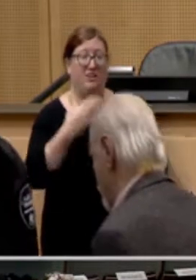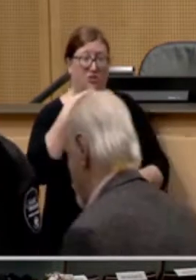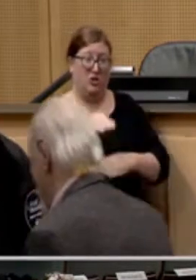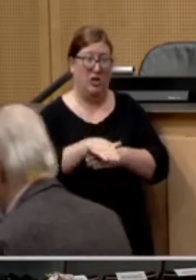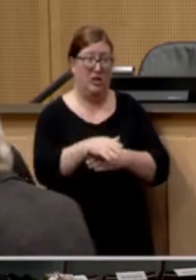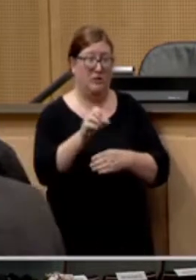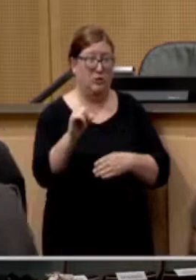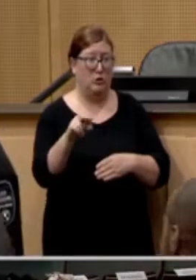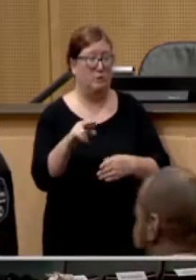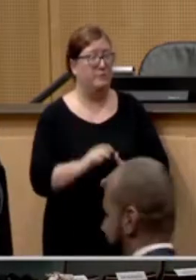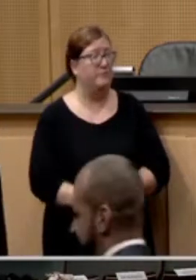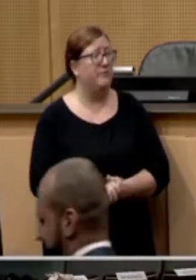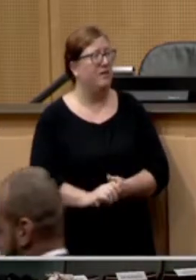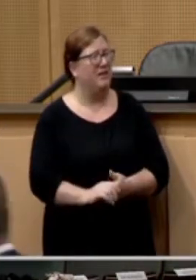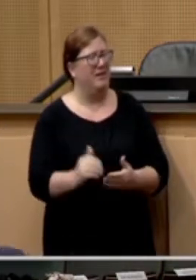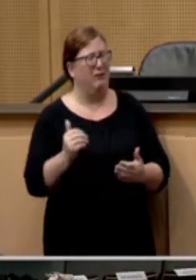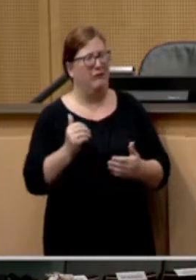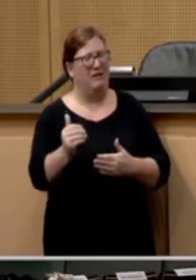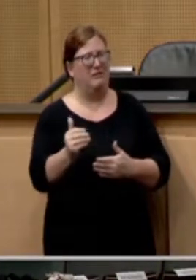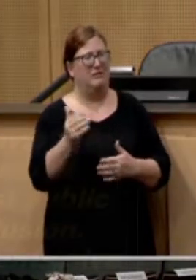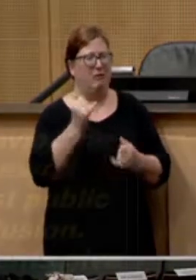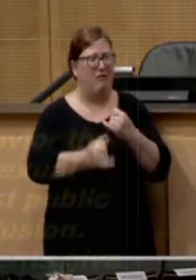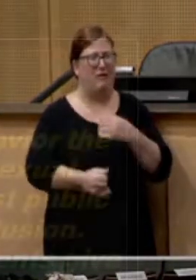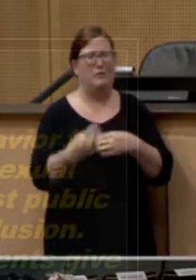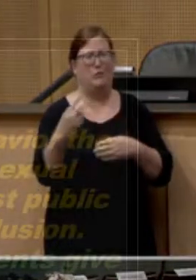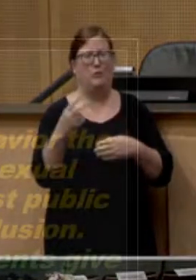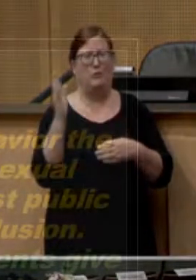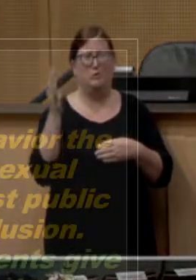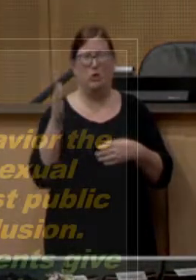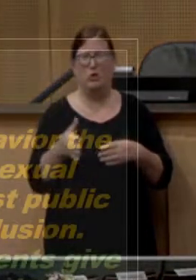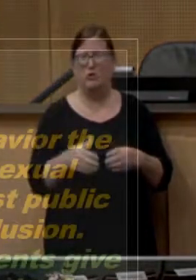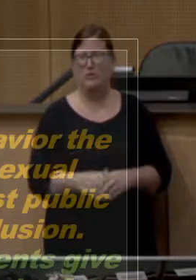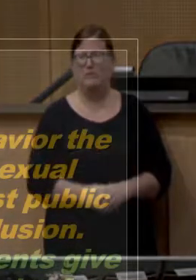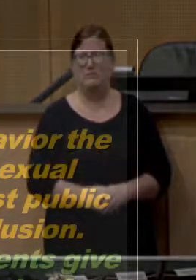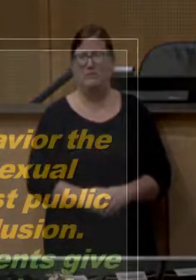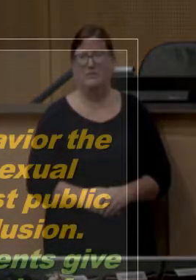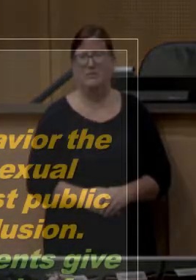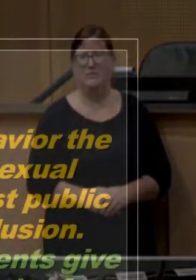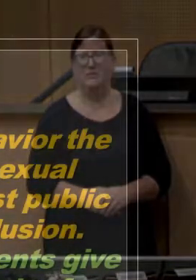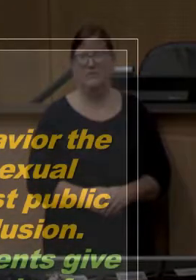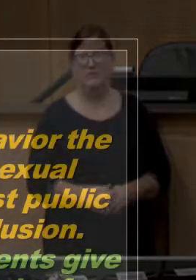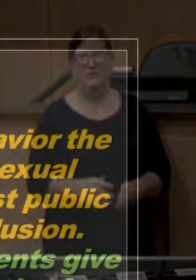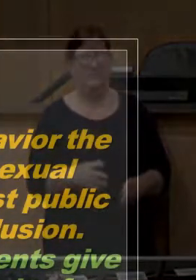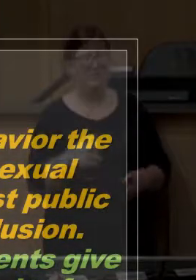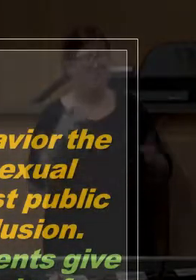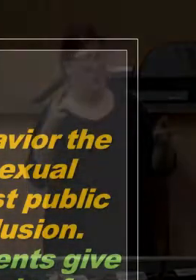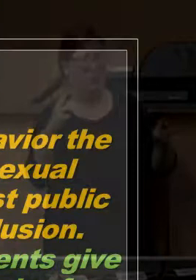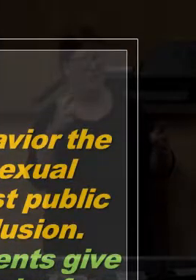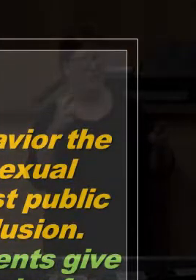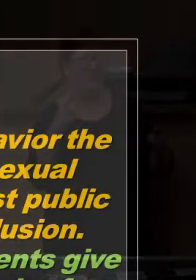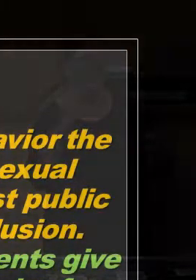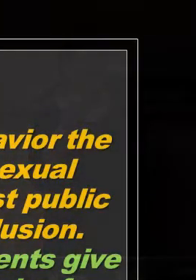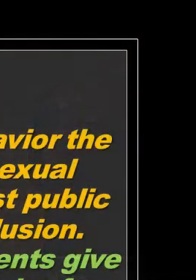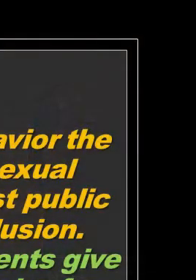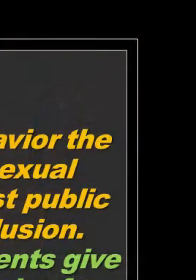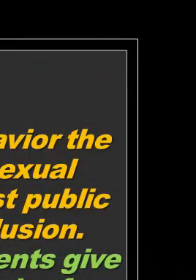Our next, I think our last two speakers were... This is